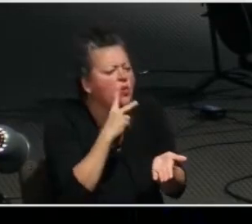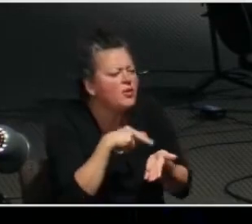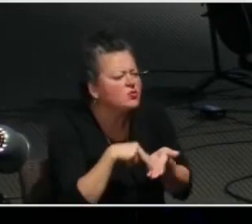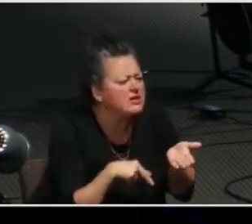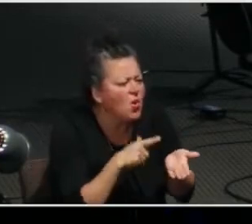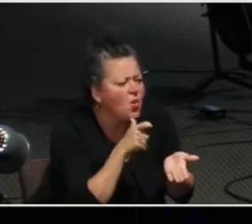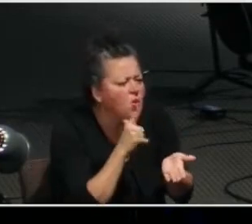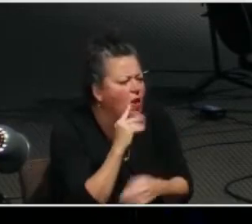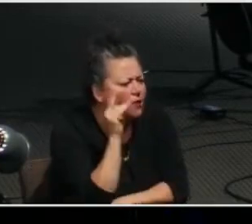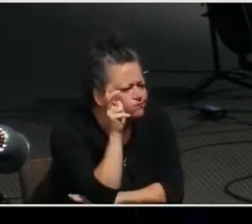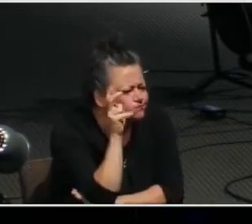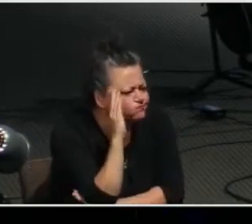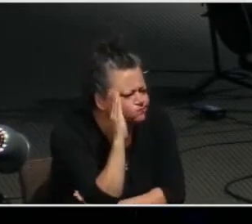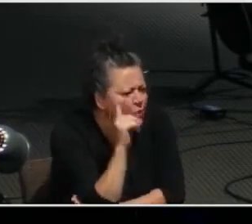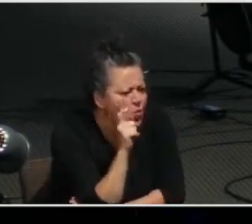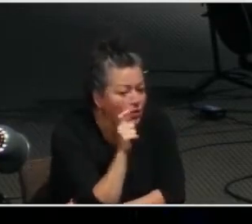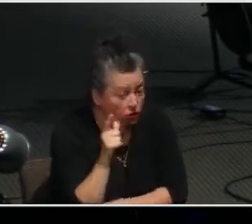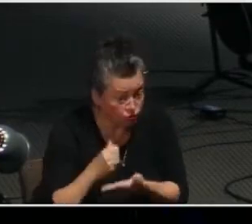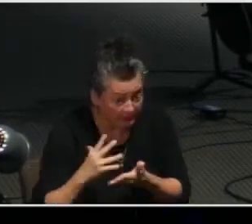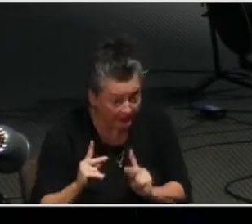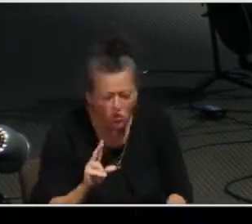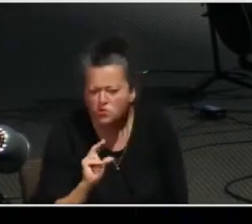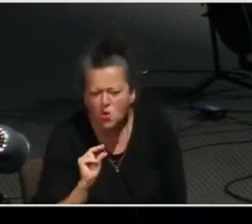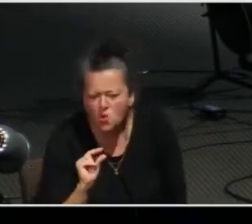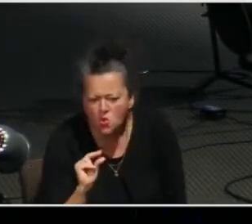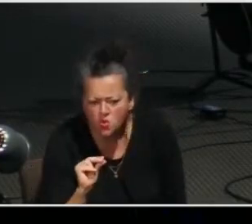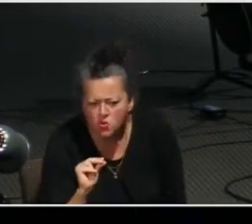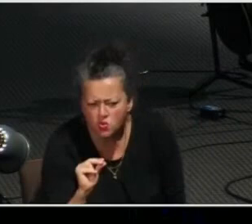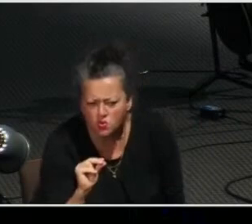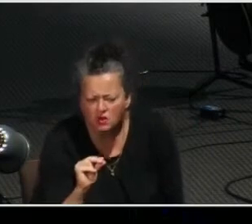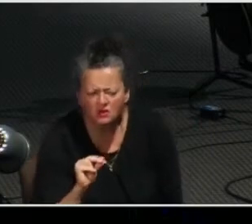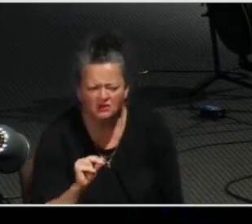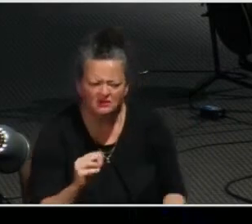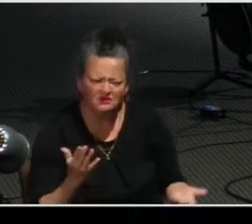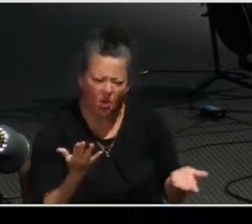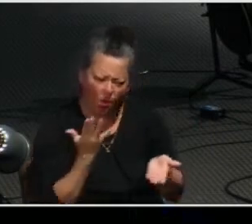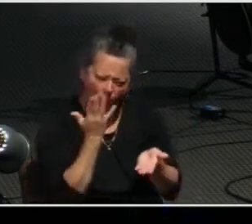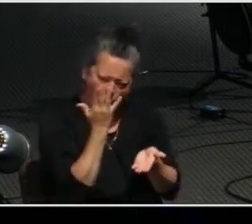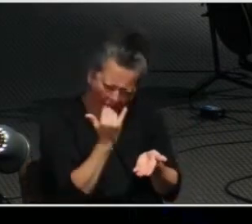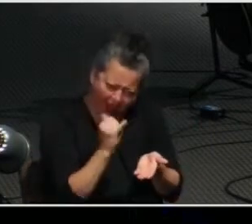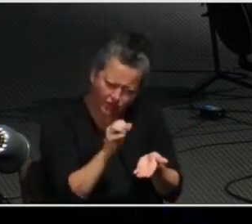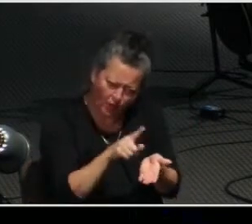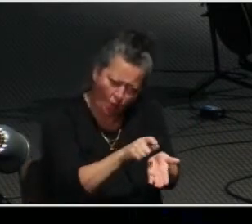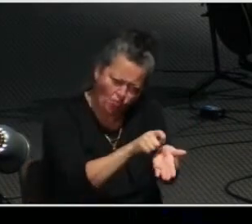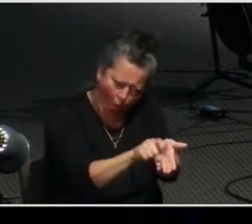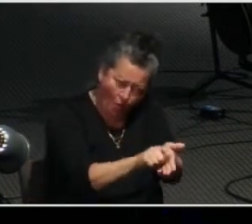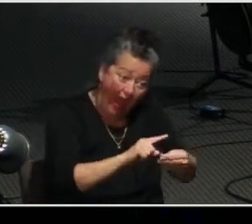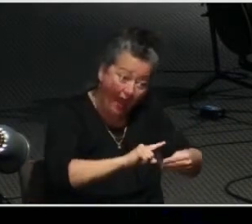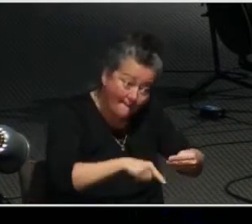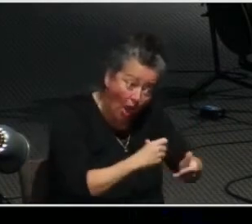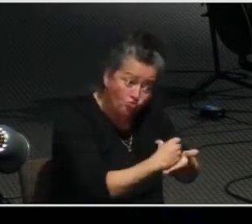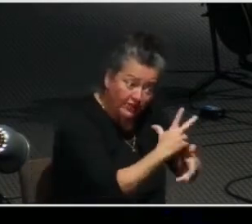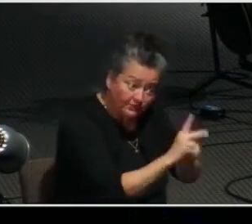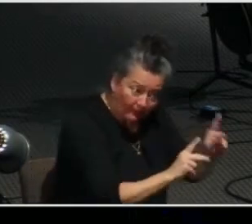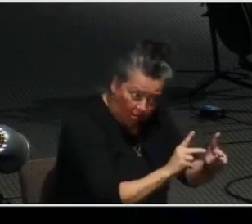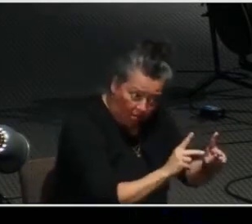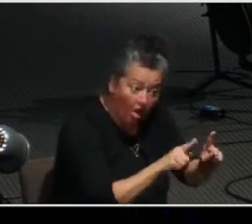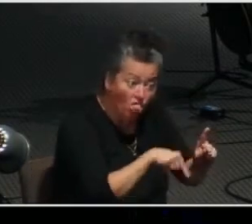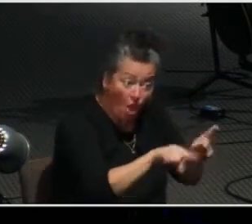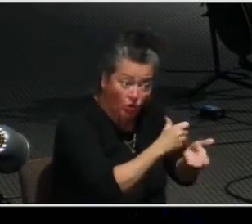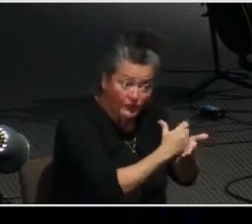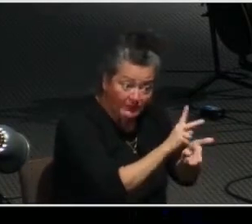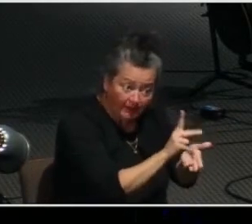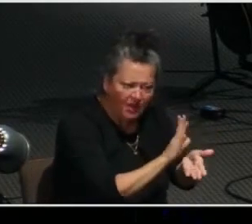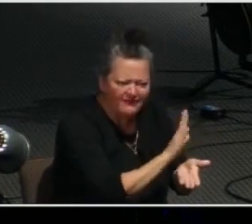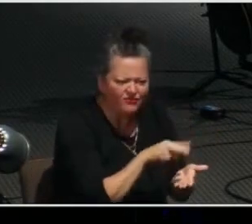repentance. So why would James write a passage to wealthy landowners who would likely never read it?